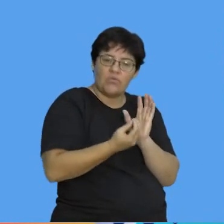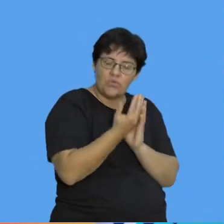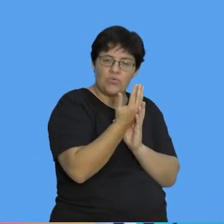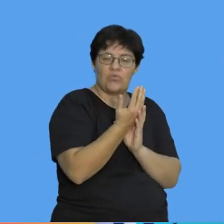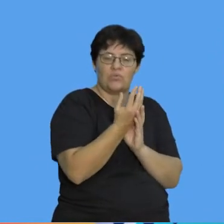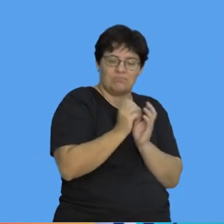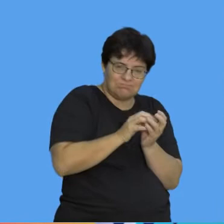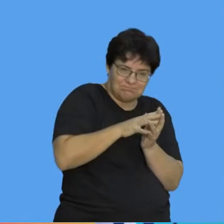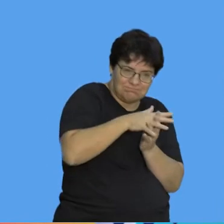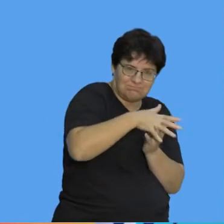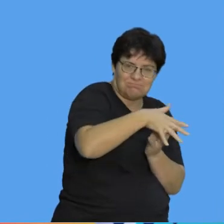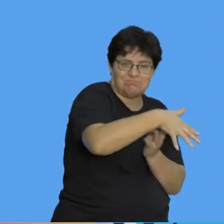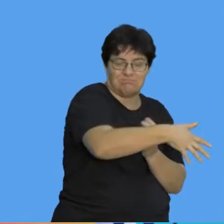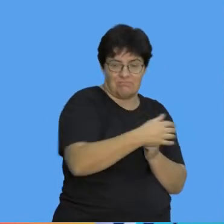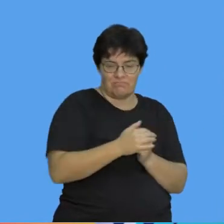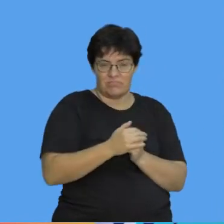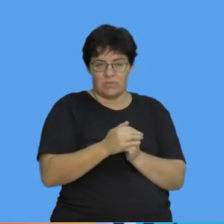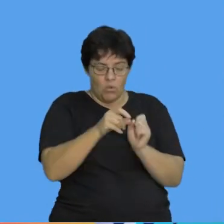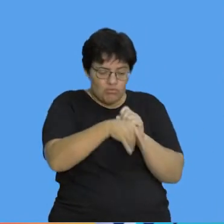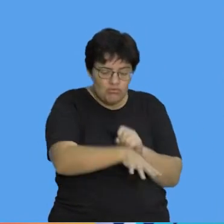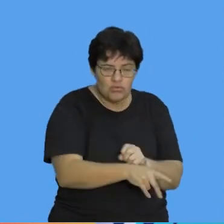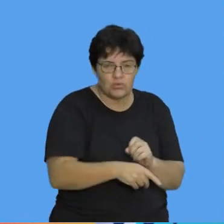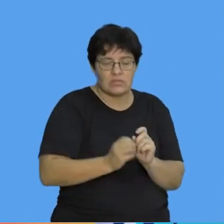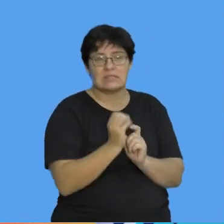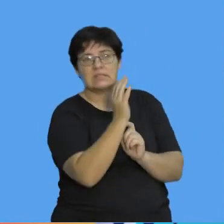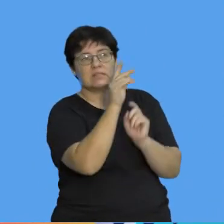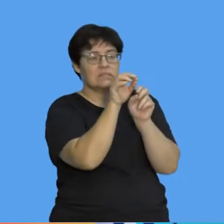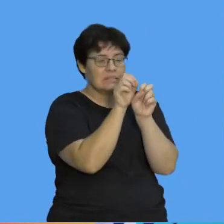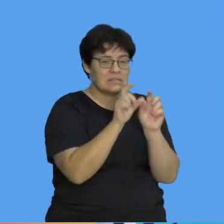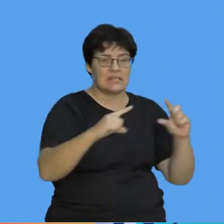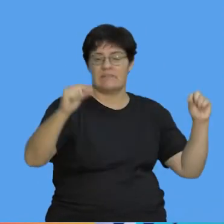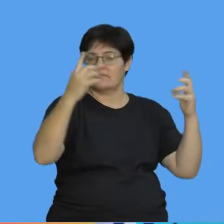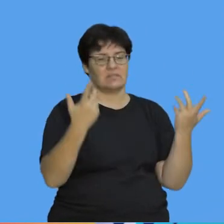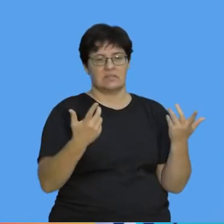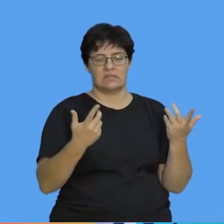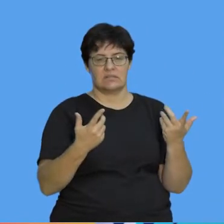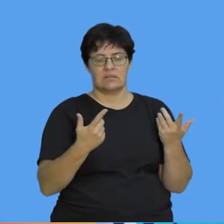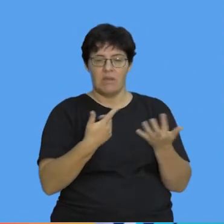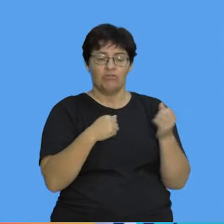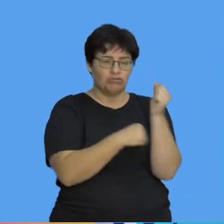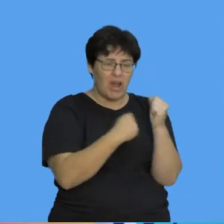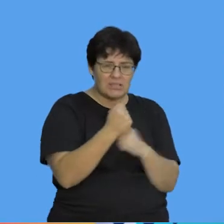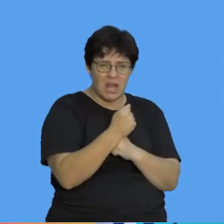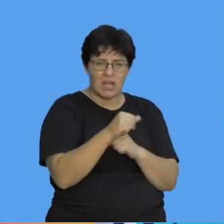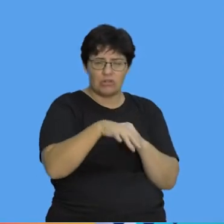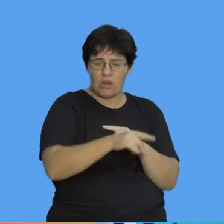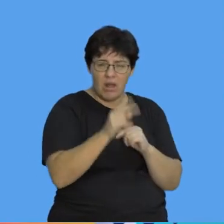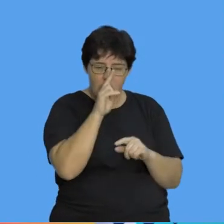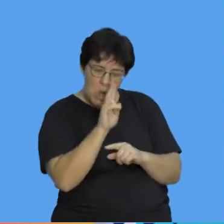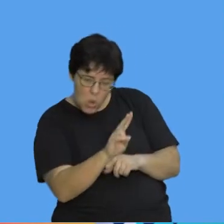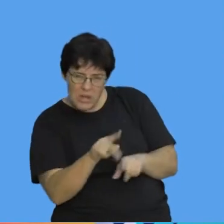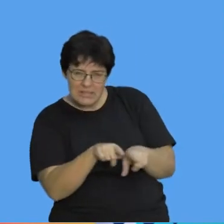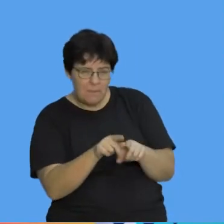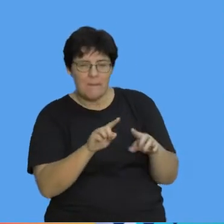right, by diffusion. I don't have these roots or stems or leaves. I have stem-like structures